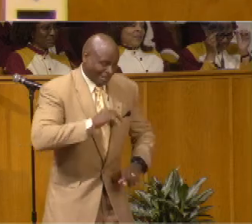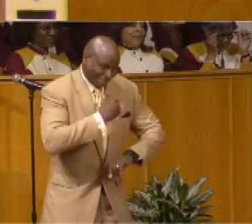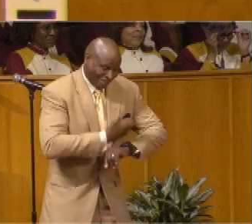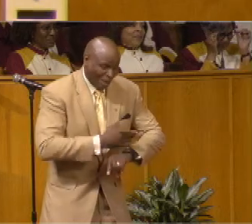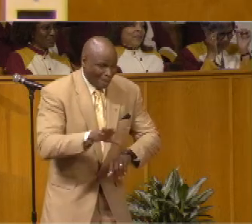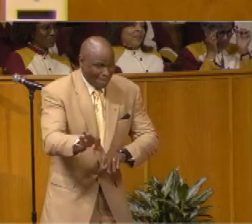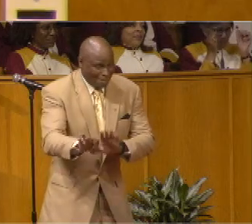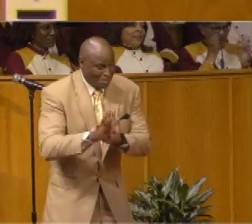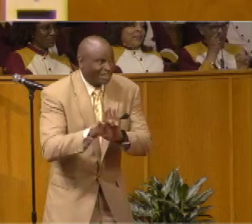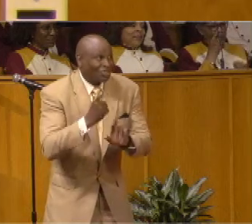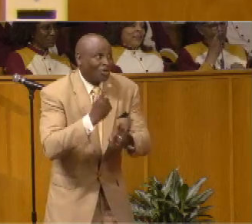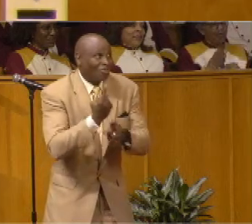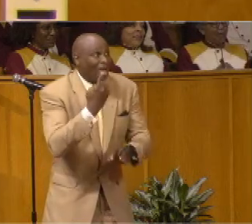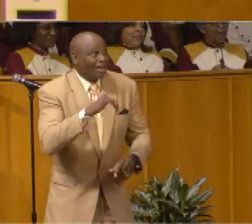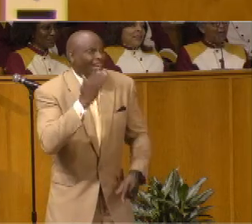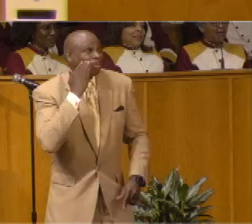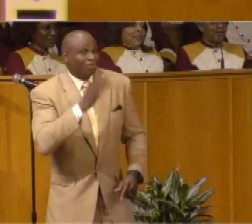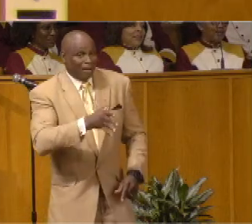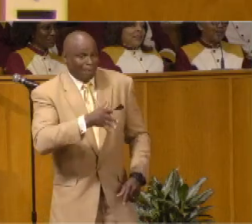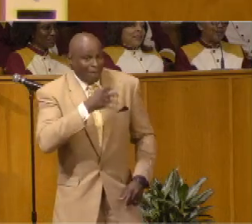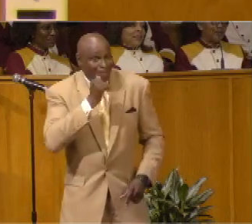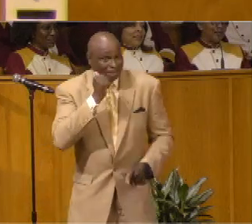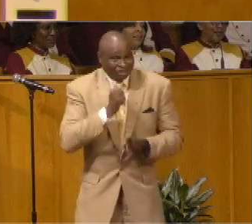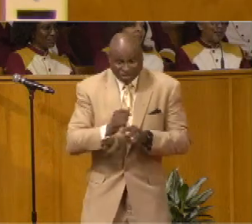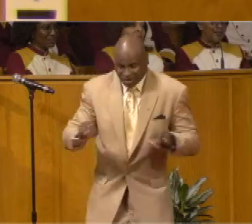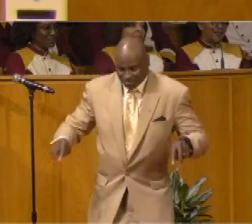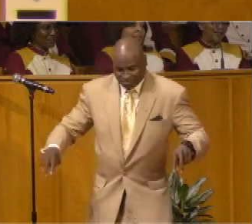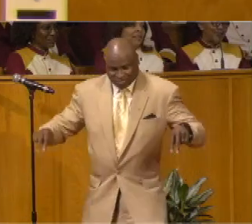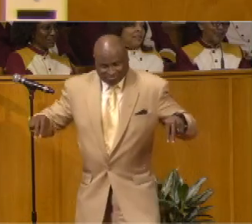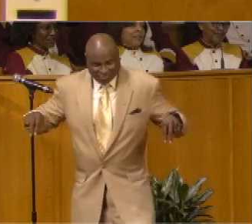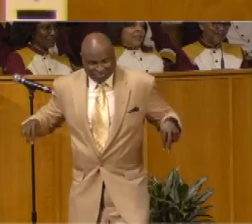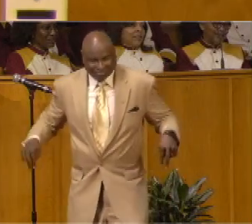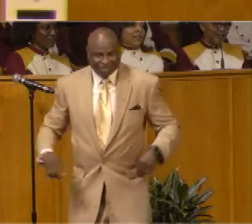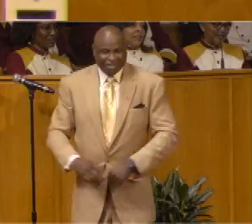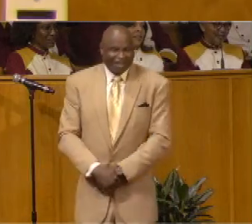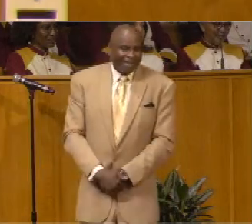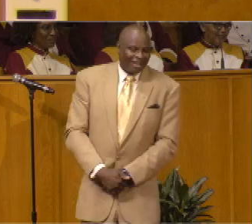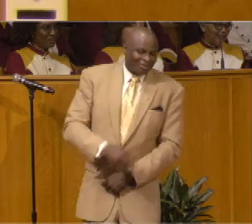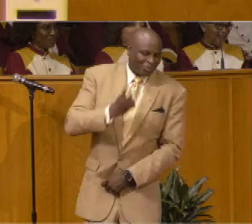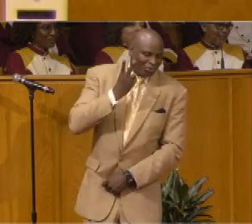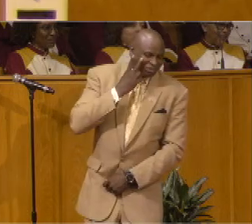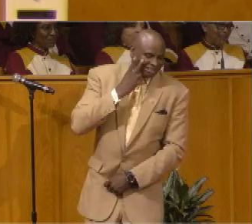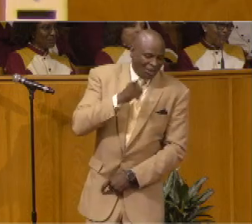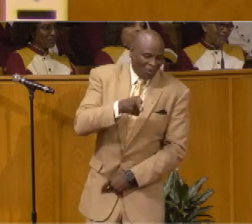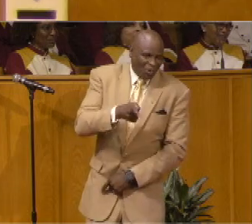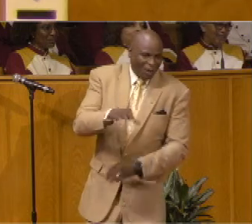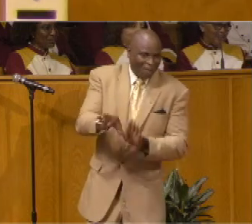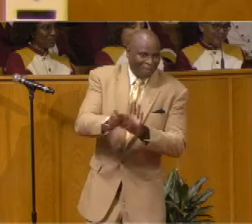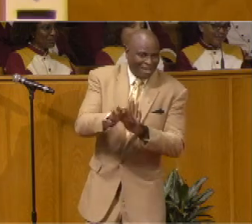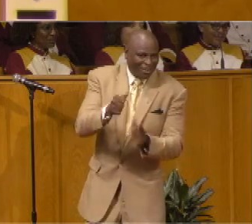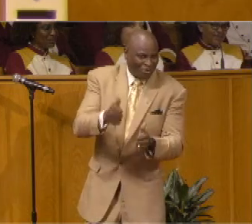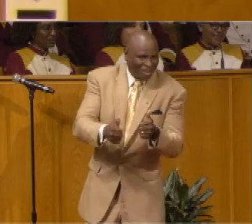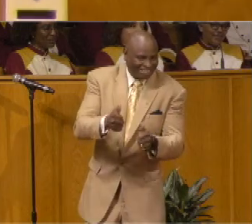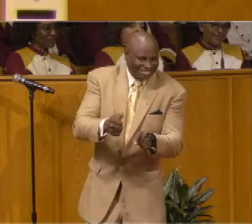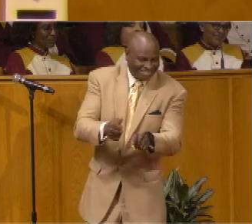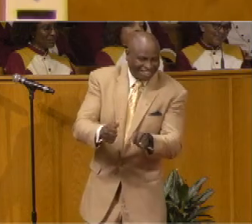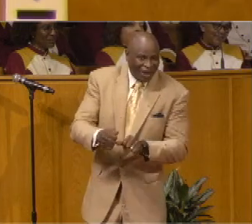Because I noticed that my mom and my sister were standing there watching to see which one he would